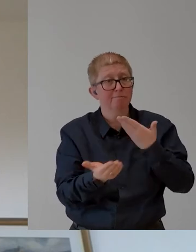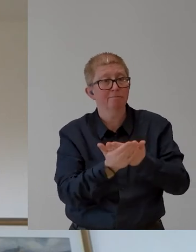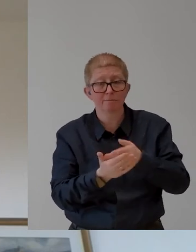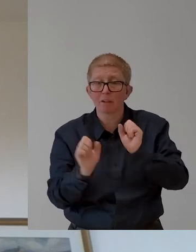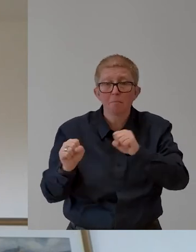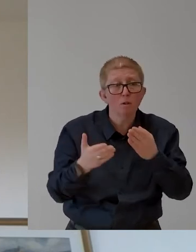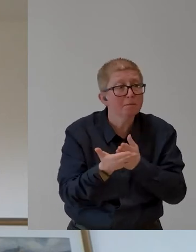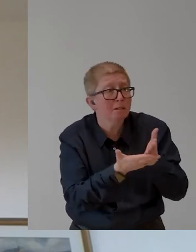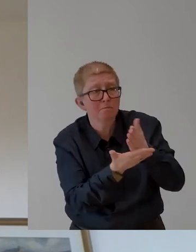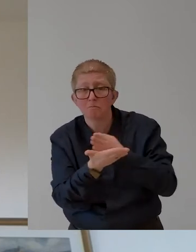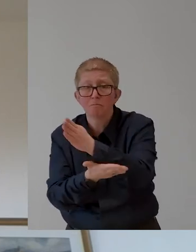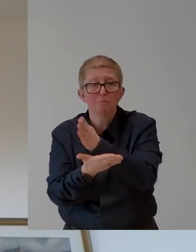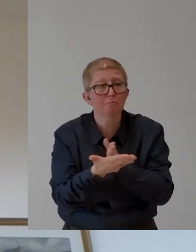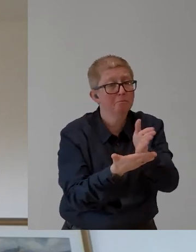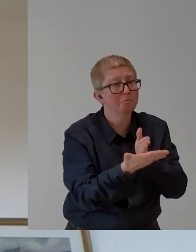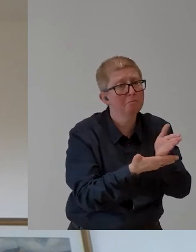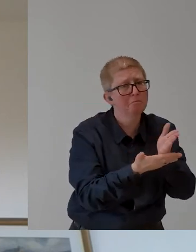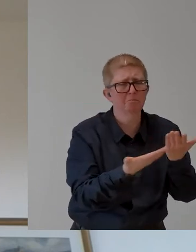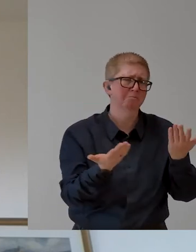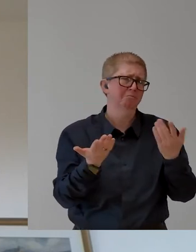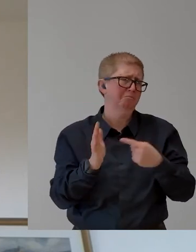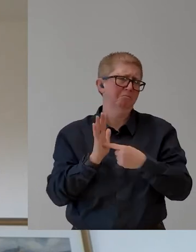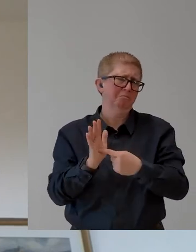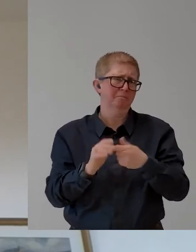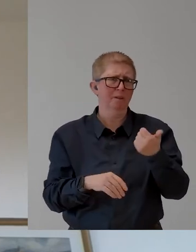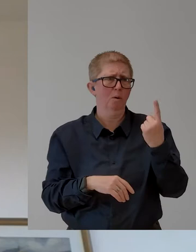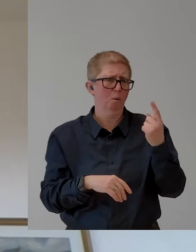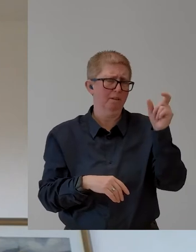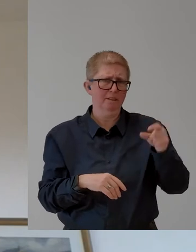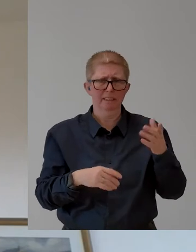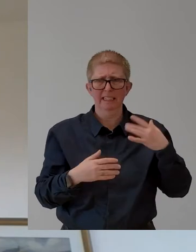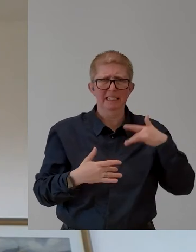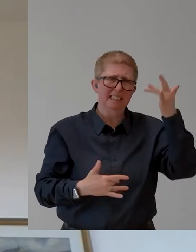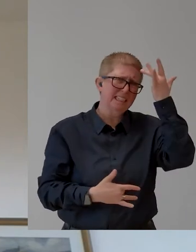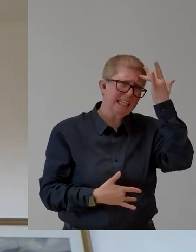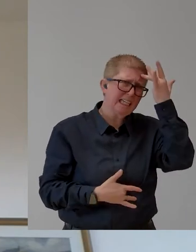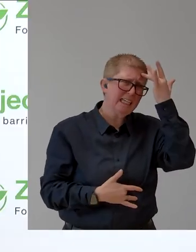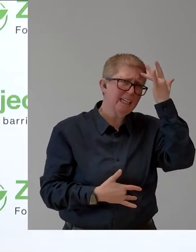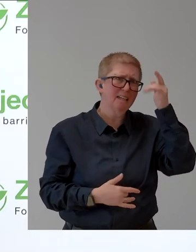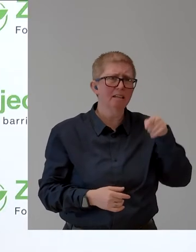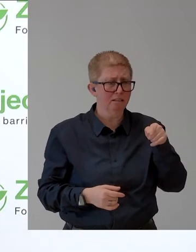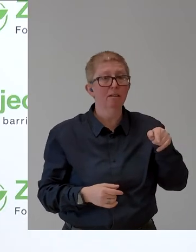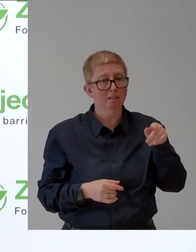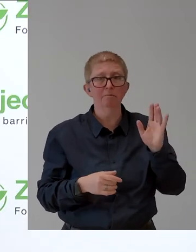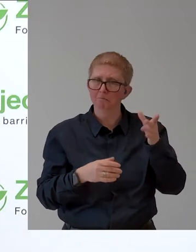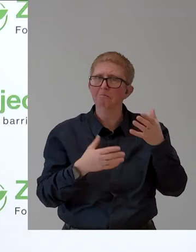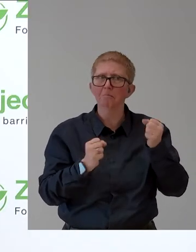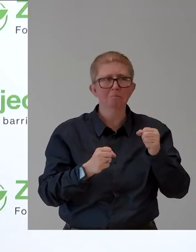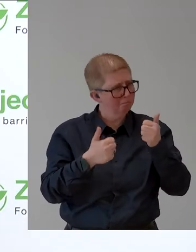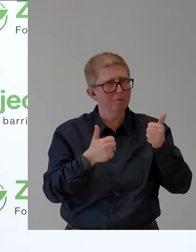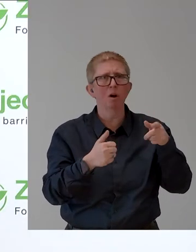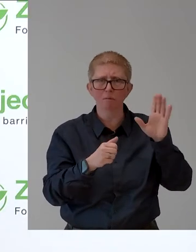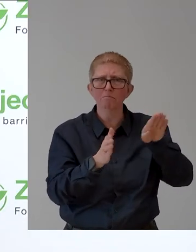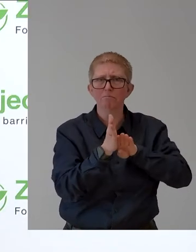had a cerebral palsy, and it was a very helpful, successful story for him. And now we are all suffering from